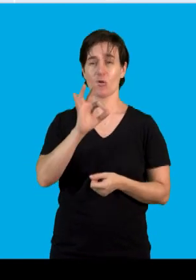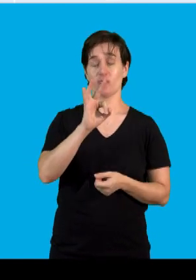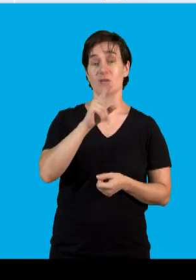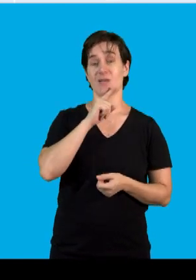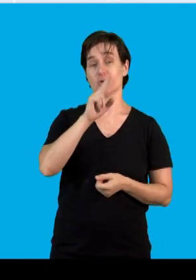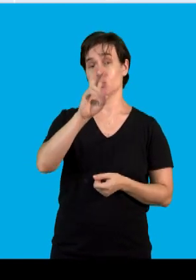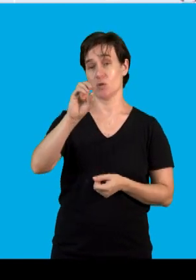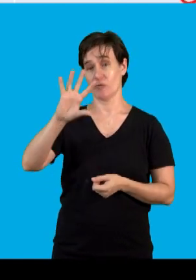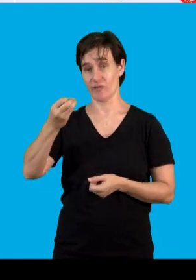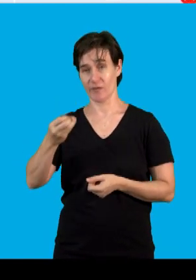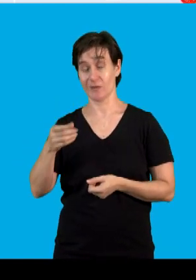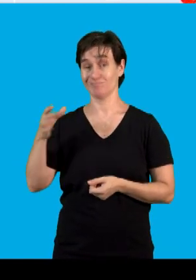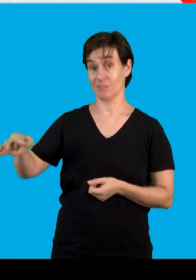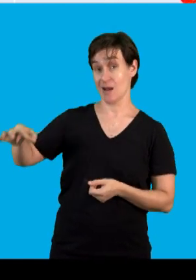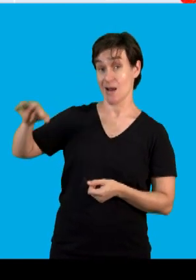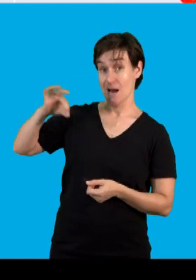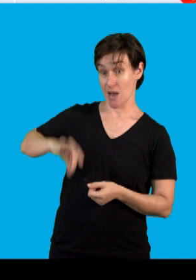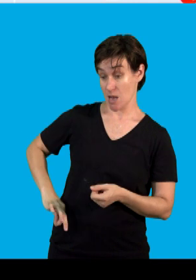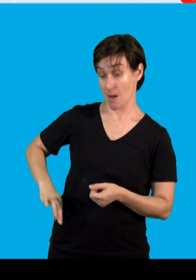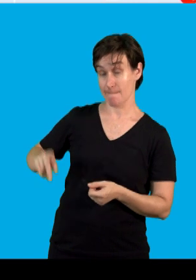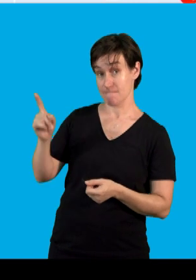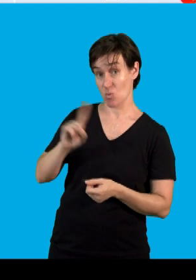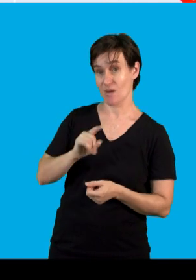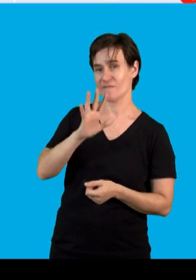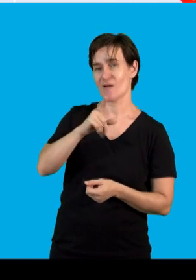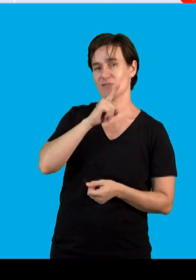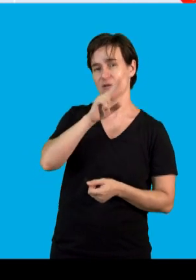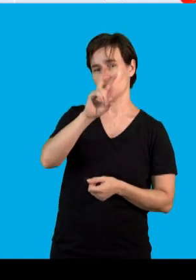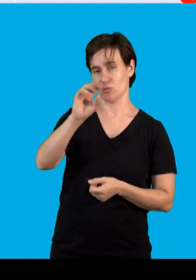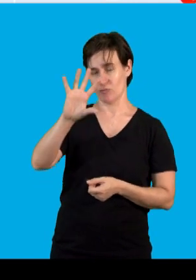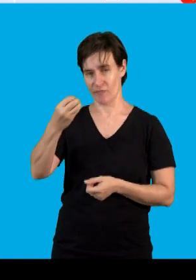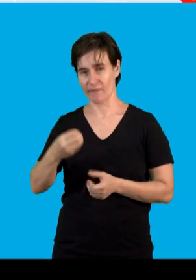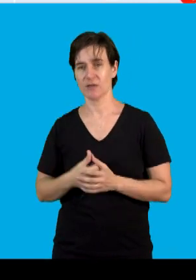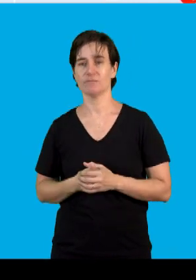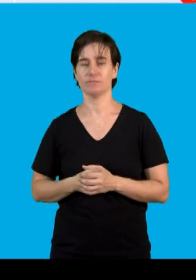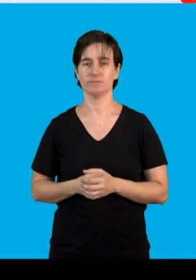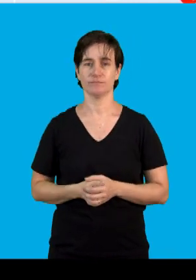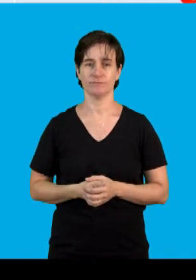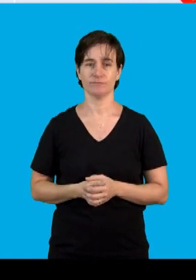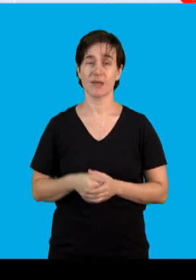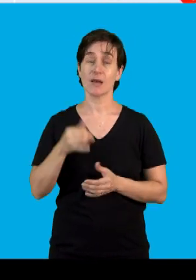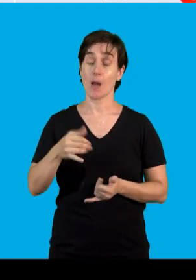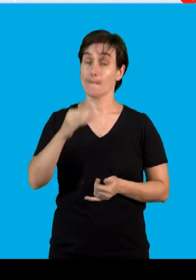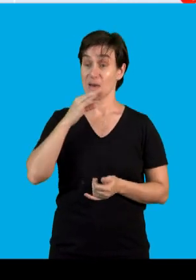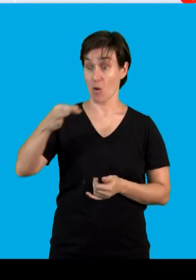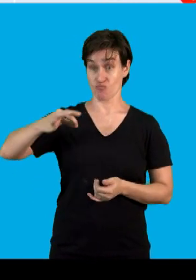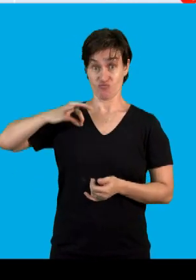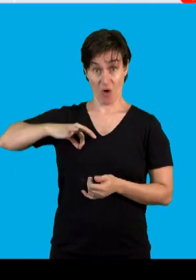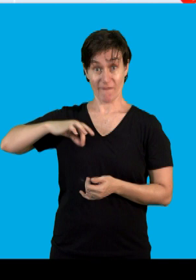3,250 and the income is 5,250. And now we know